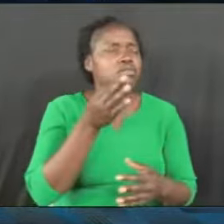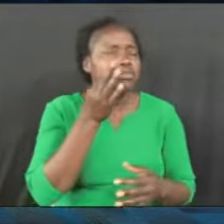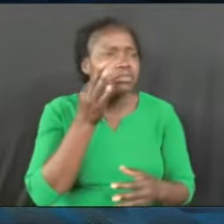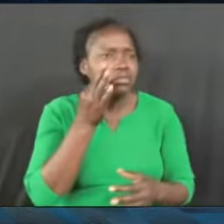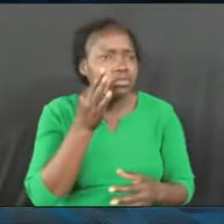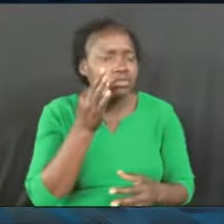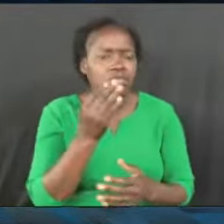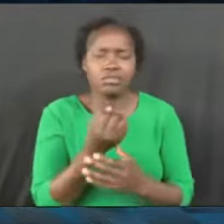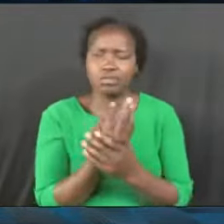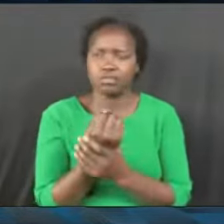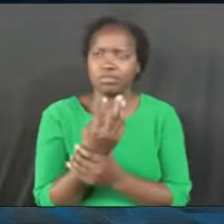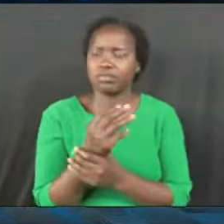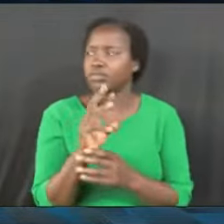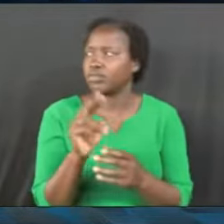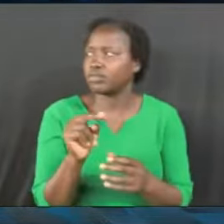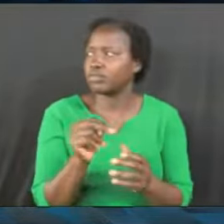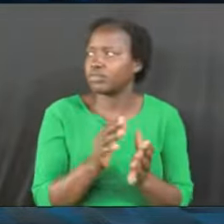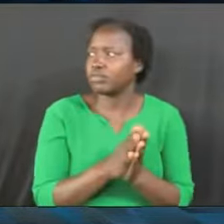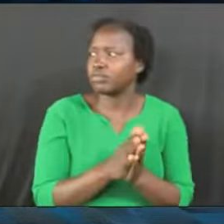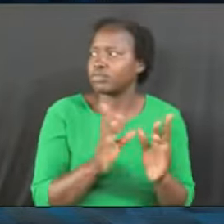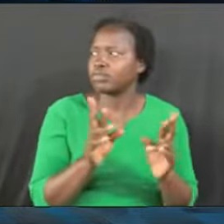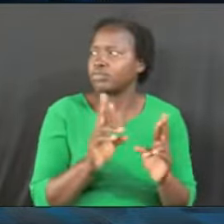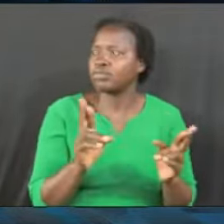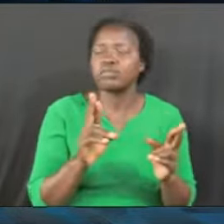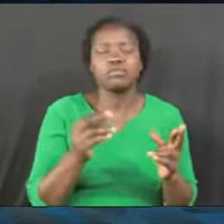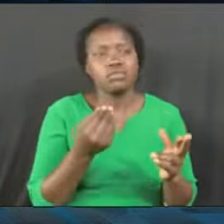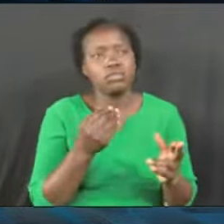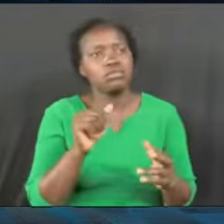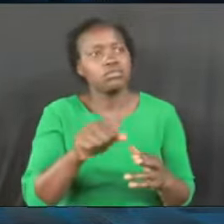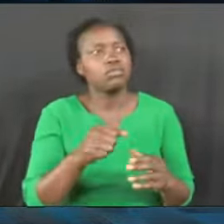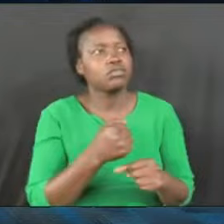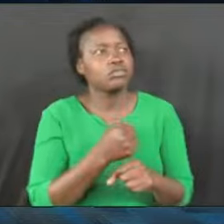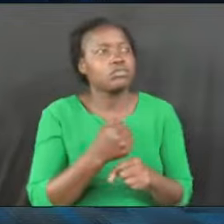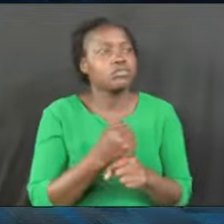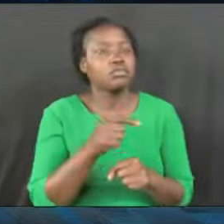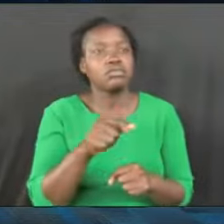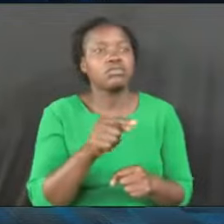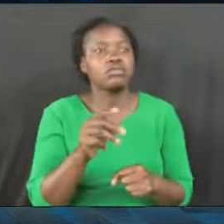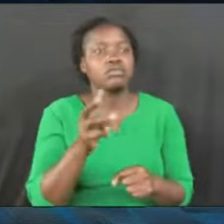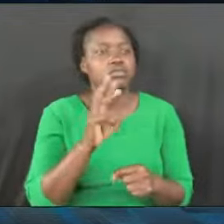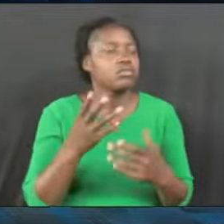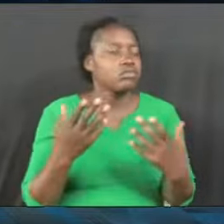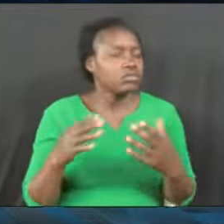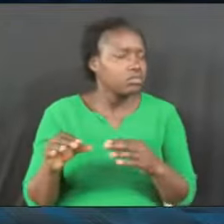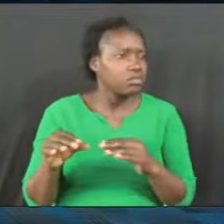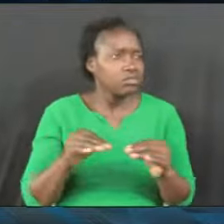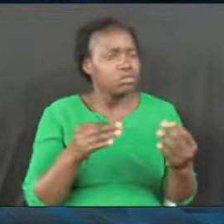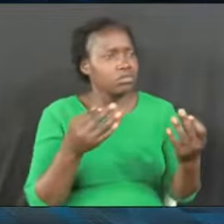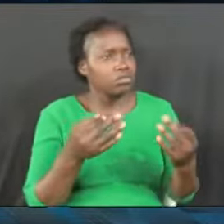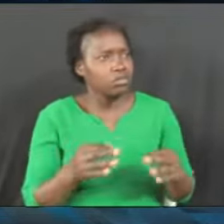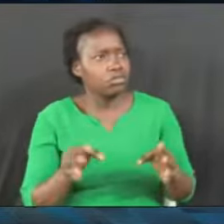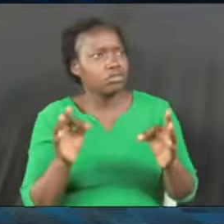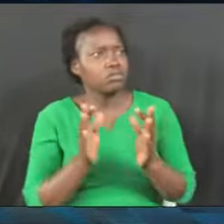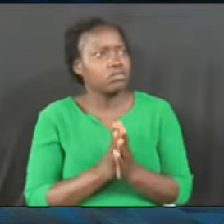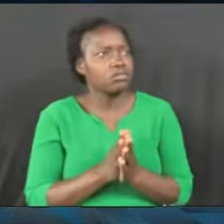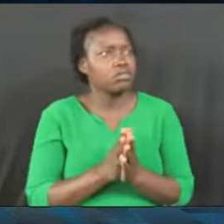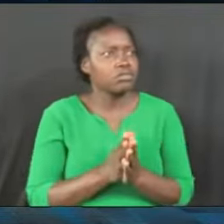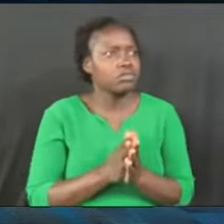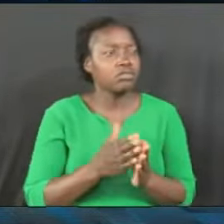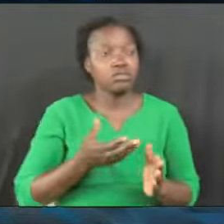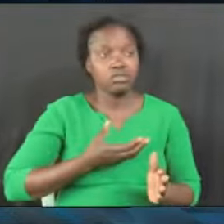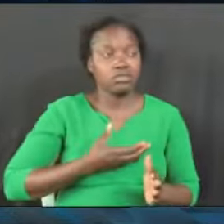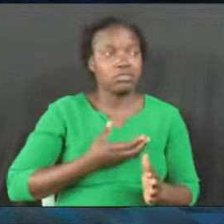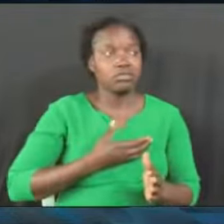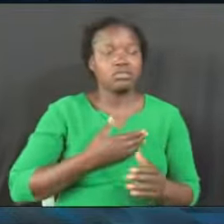forth grass. No orator could do that. Let the waters bring forth moving creatures. Let us make man in our own